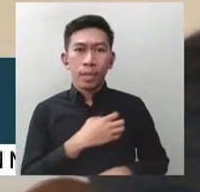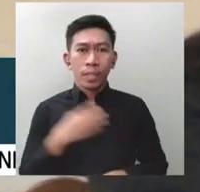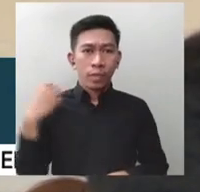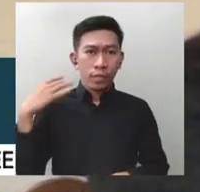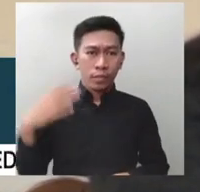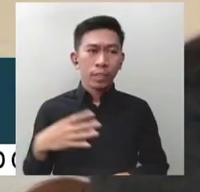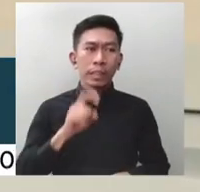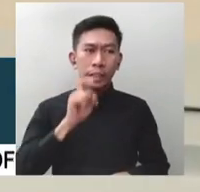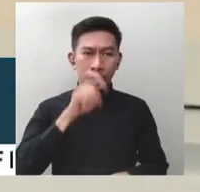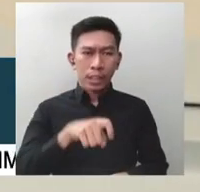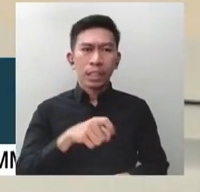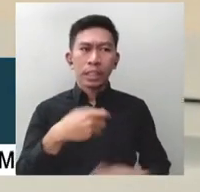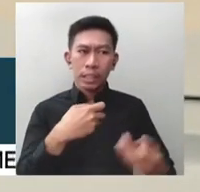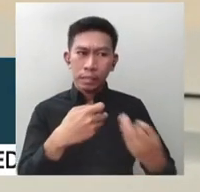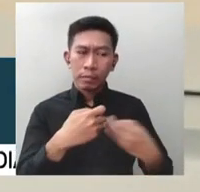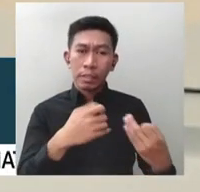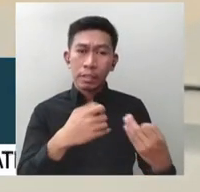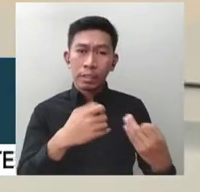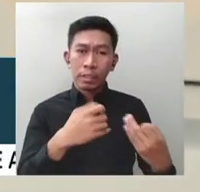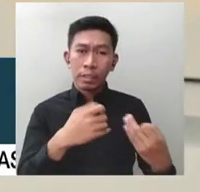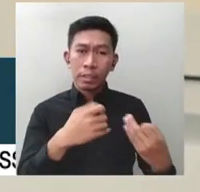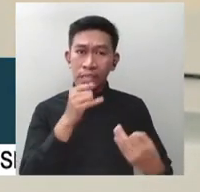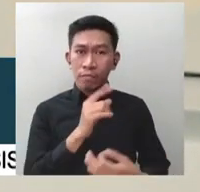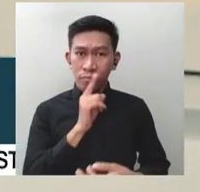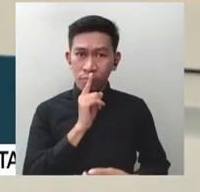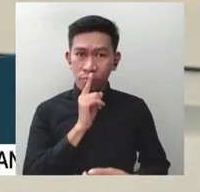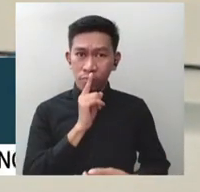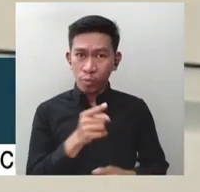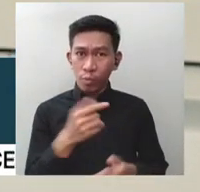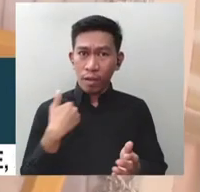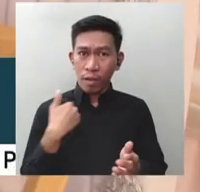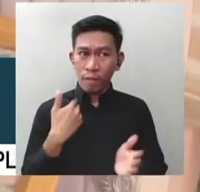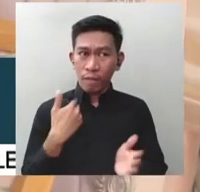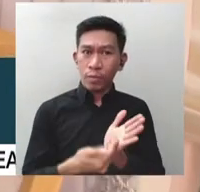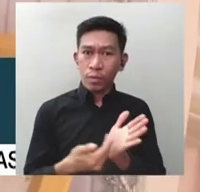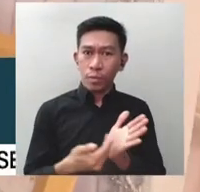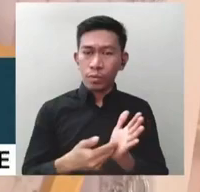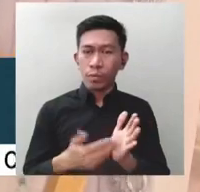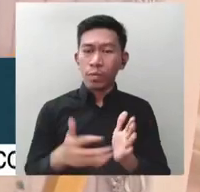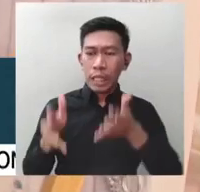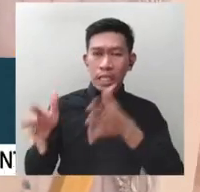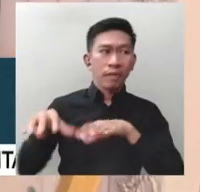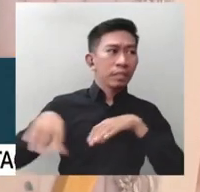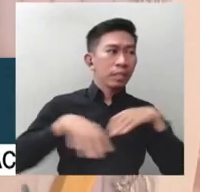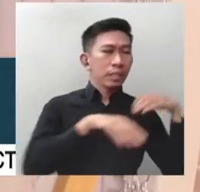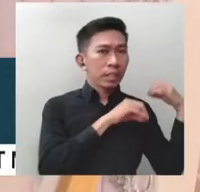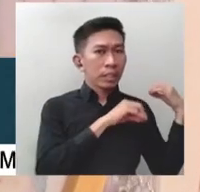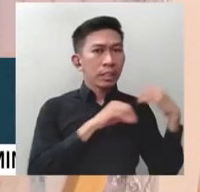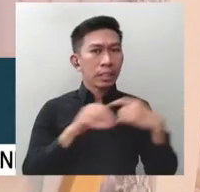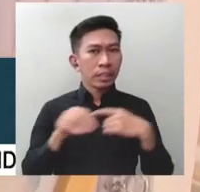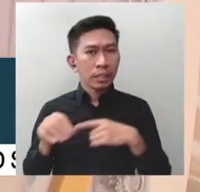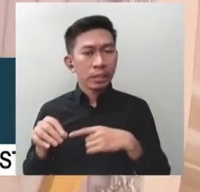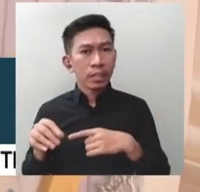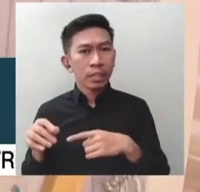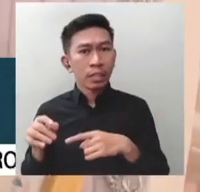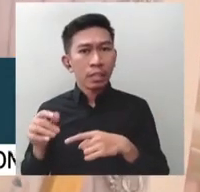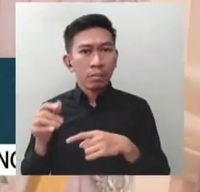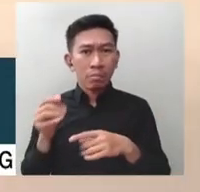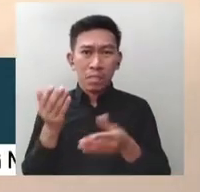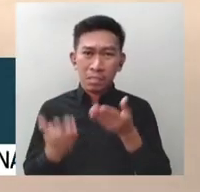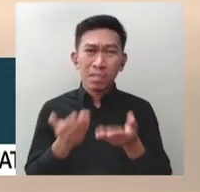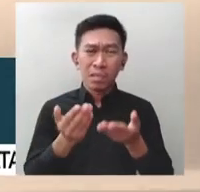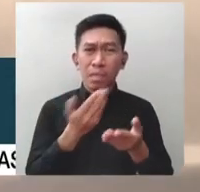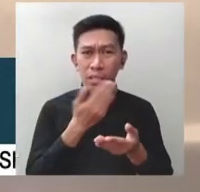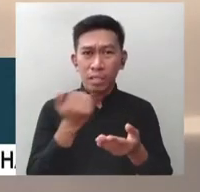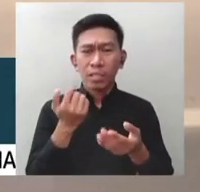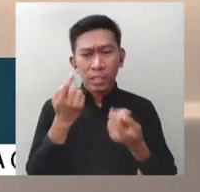if indeed there is a proof that they left the scene immediately after the incident. What could have they done is to at least make an effort to